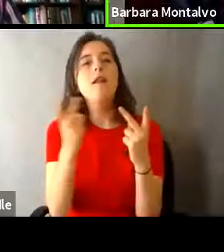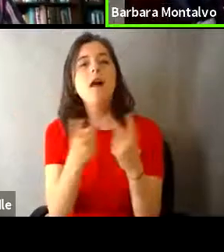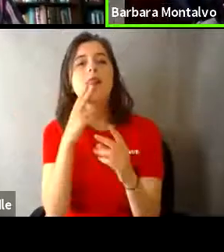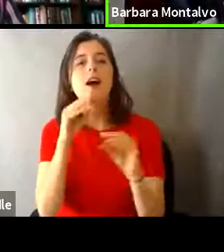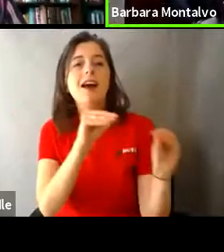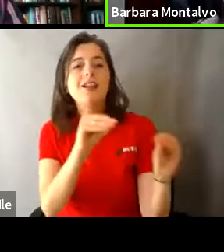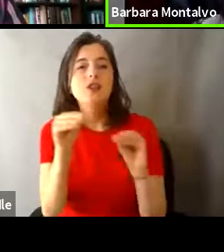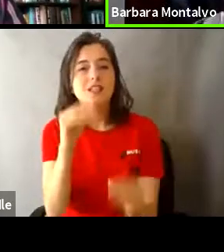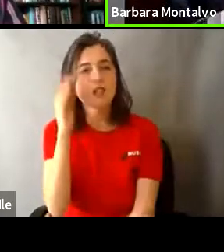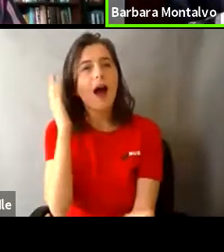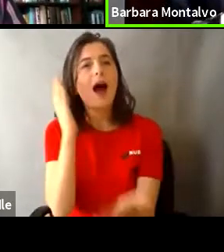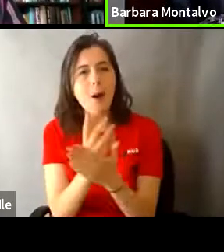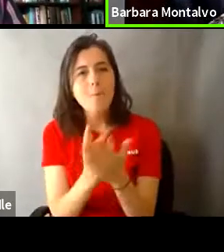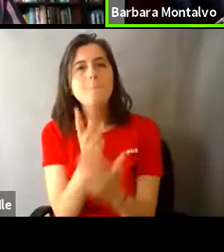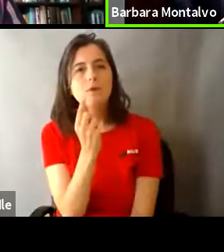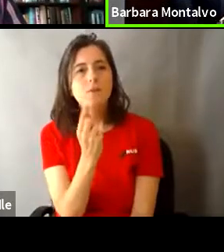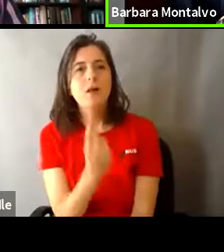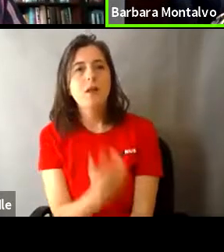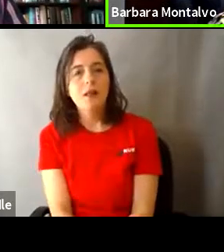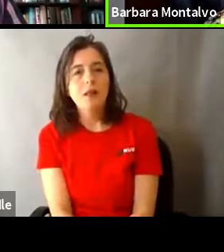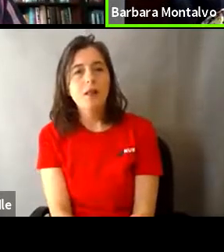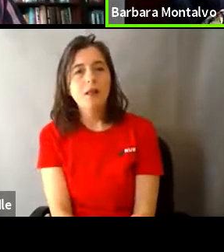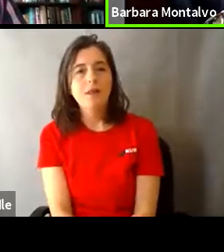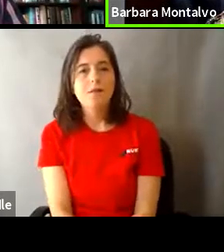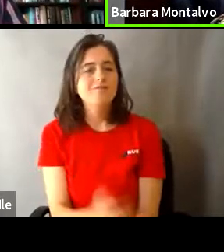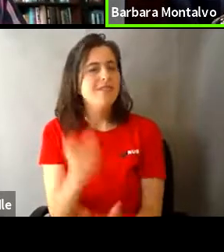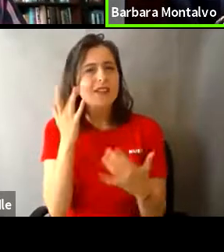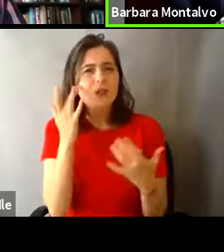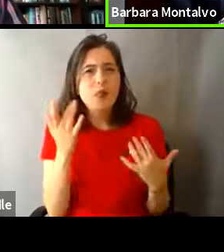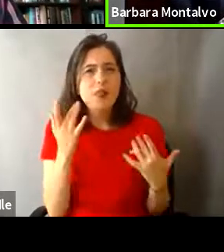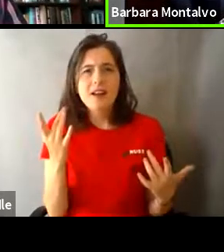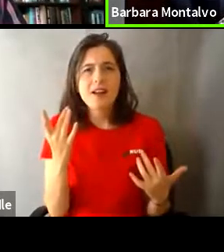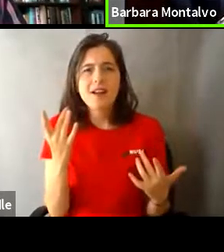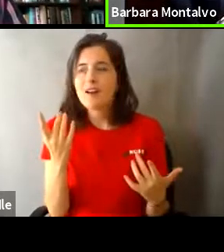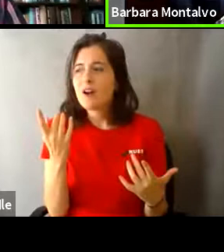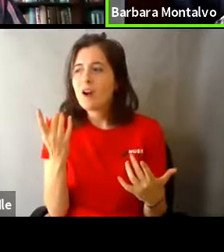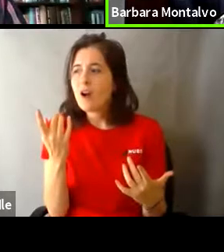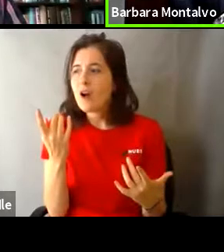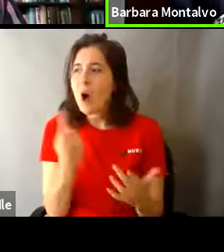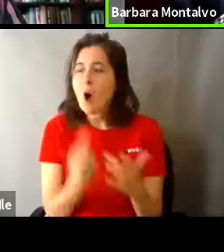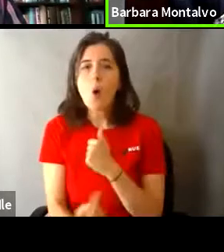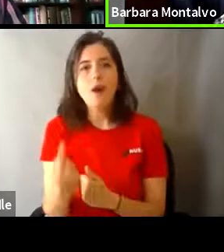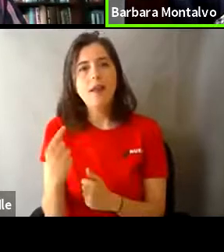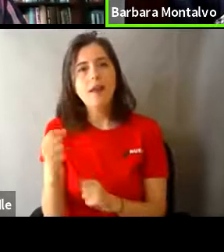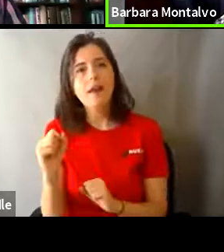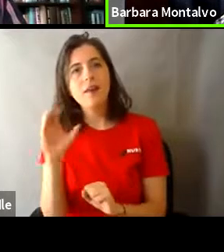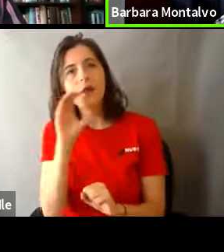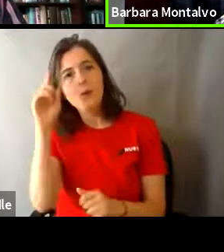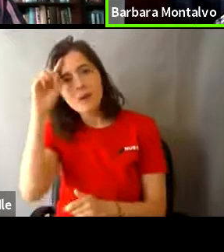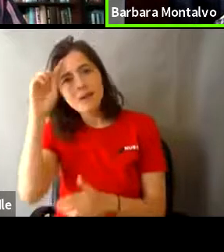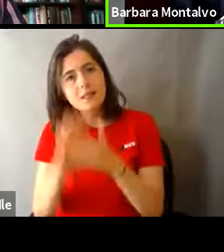possible, and I don't think only in the Cuba experience, but